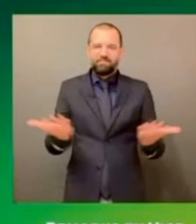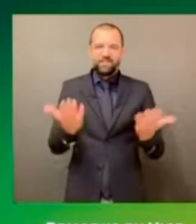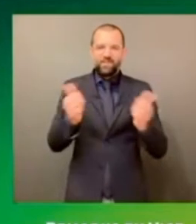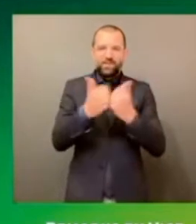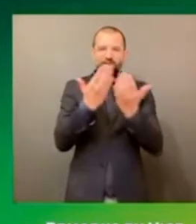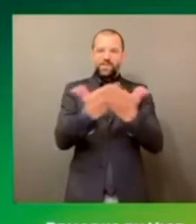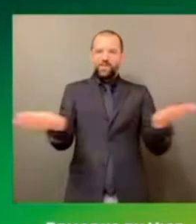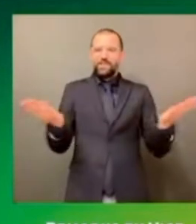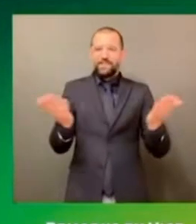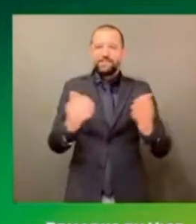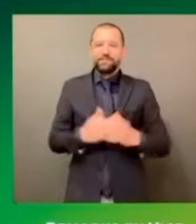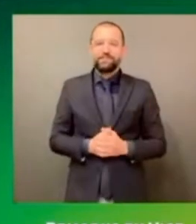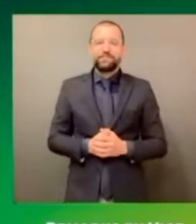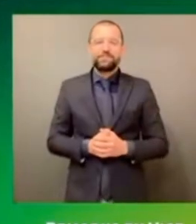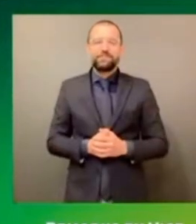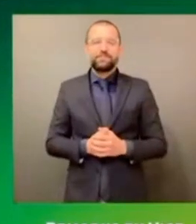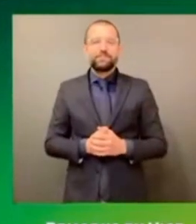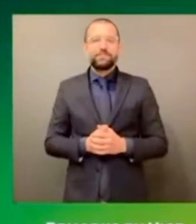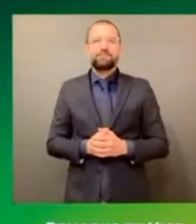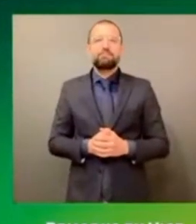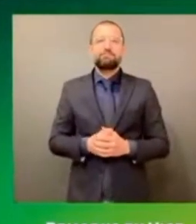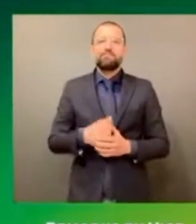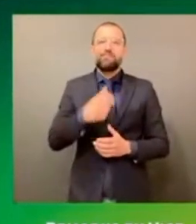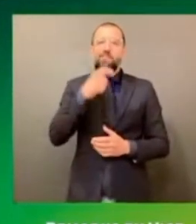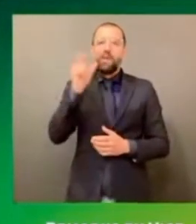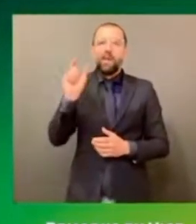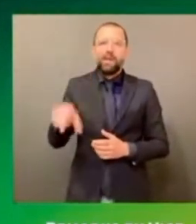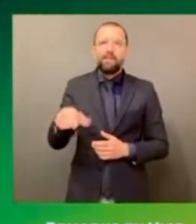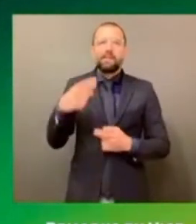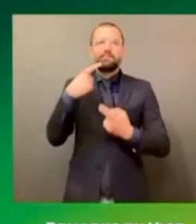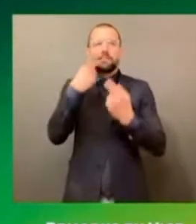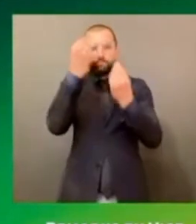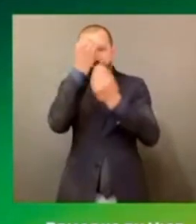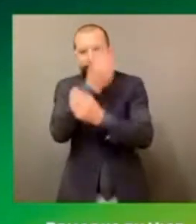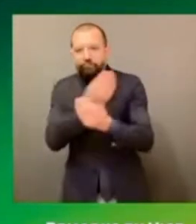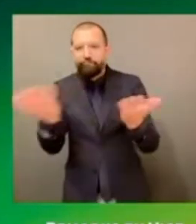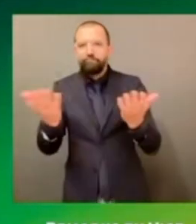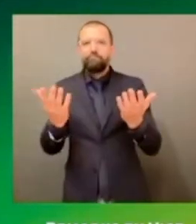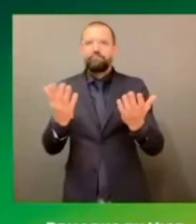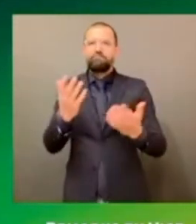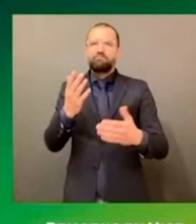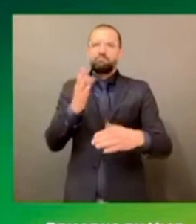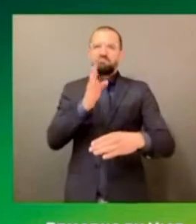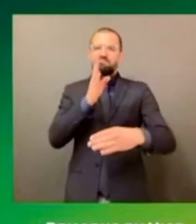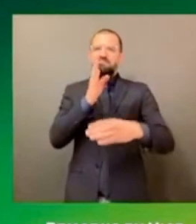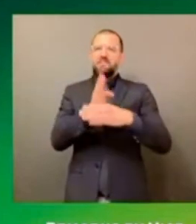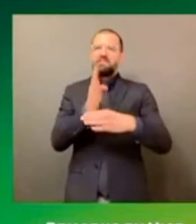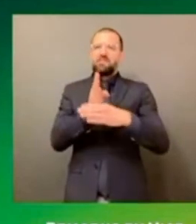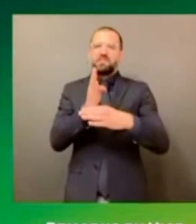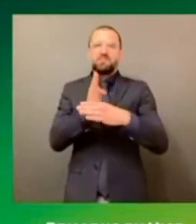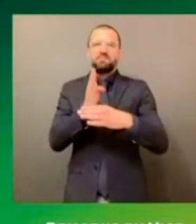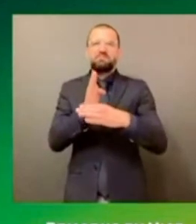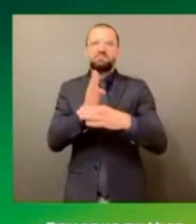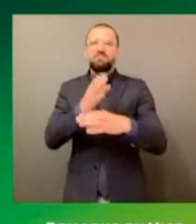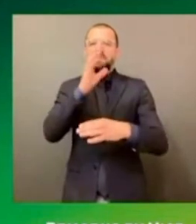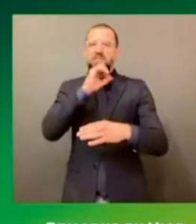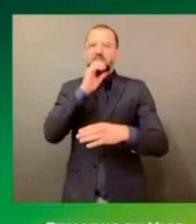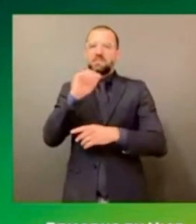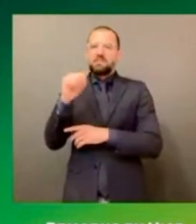So I don't need to tell you, the median age on the African continent is